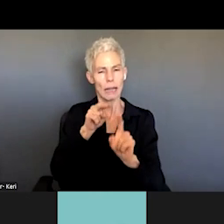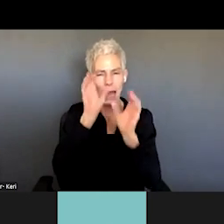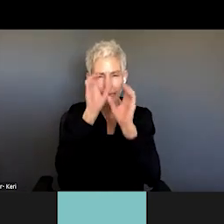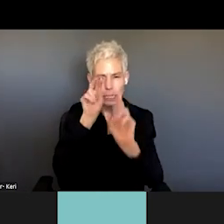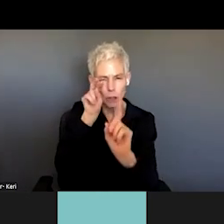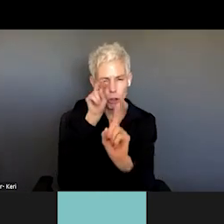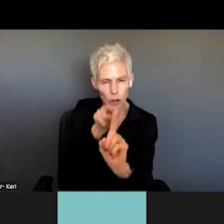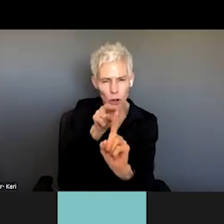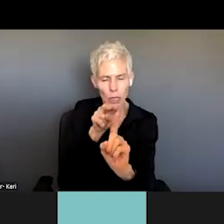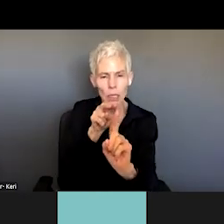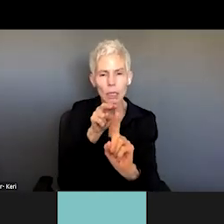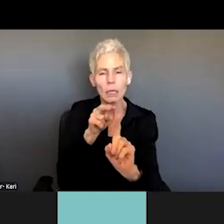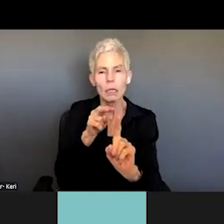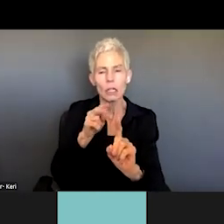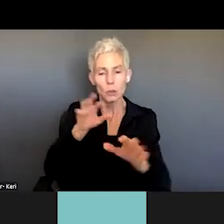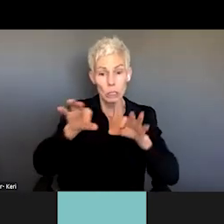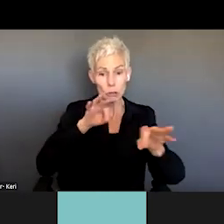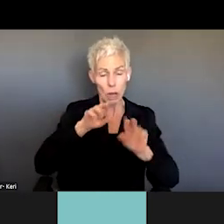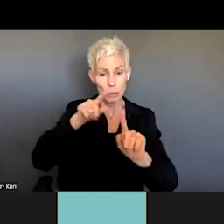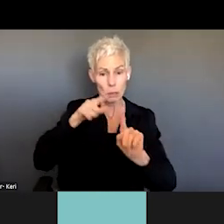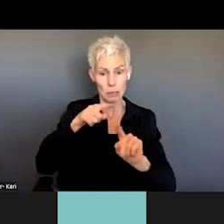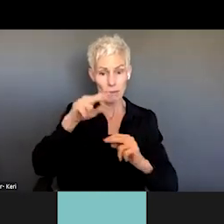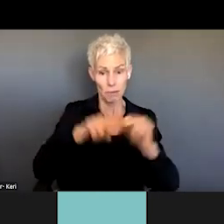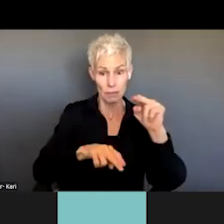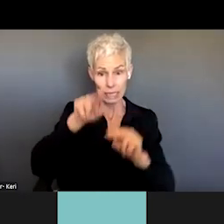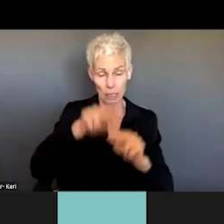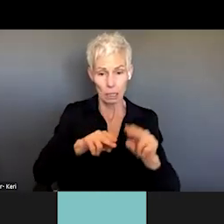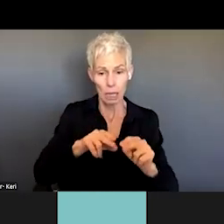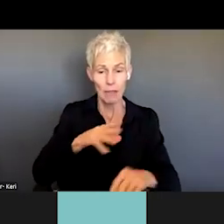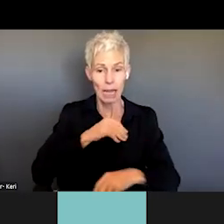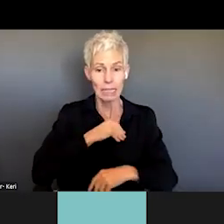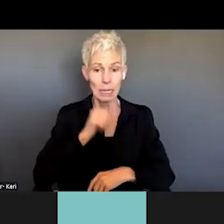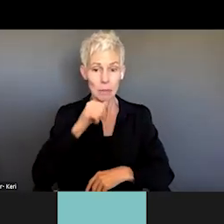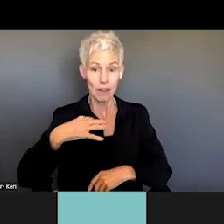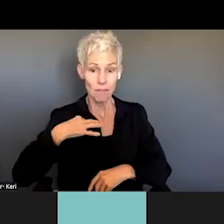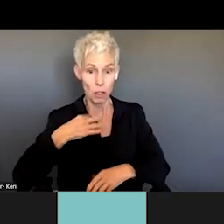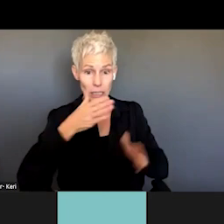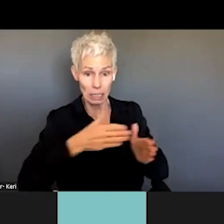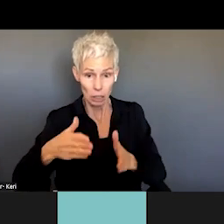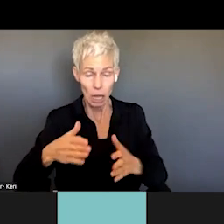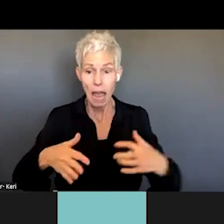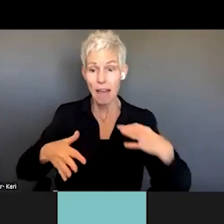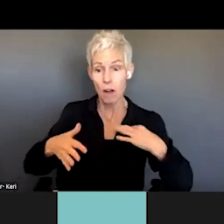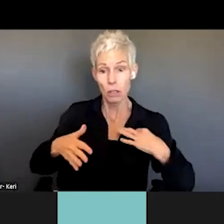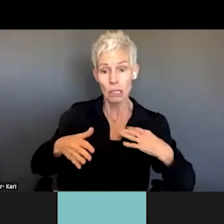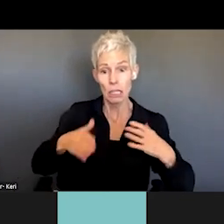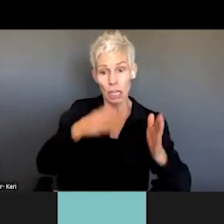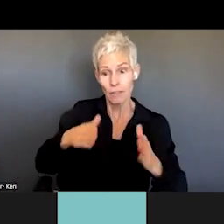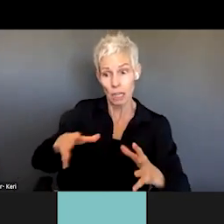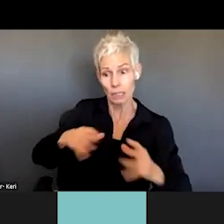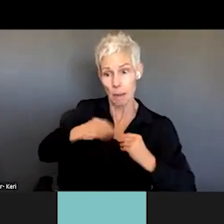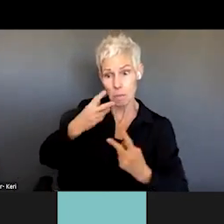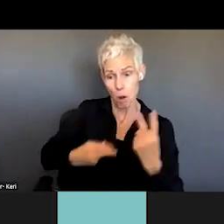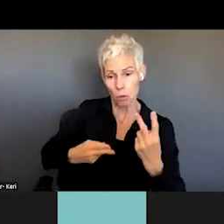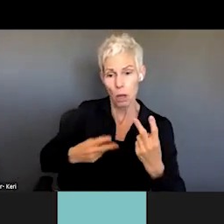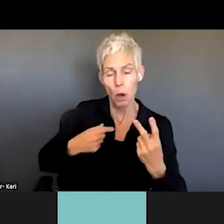of when you describe a facility that accepts involuntary individuals and voluntary individuals, what I'm hearing is we're